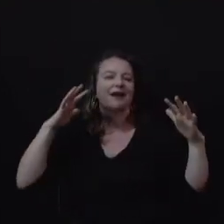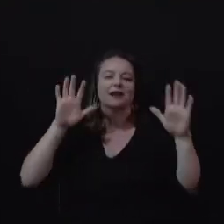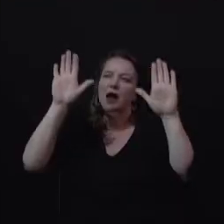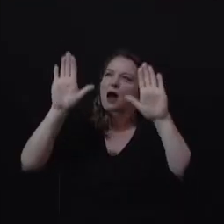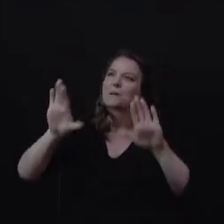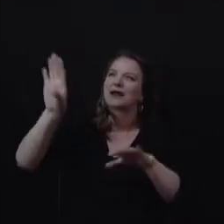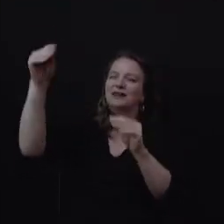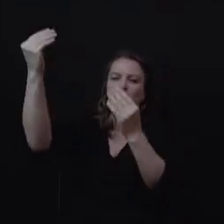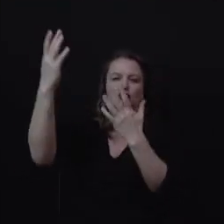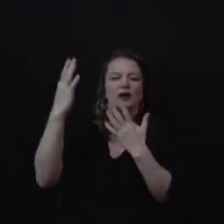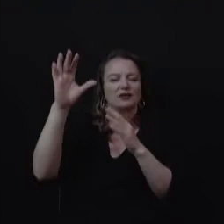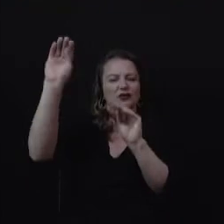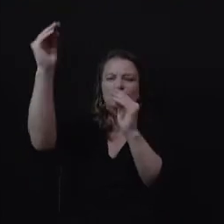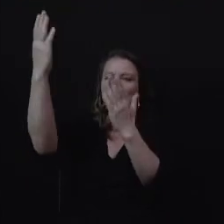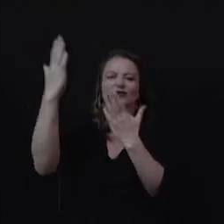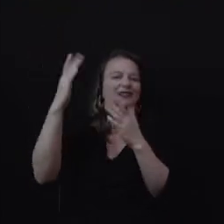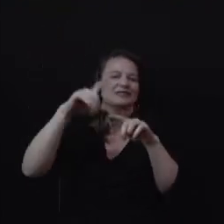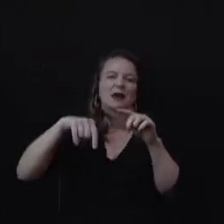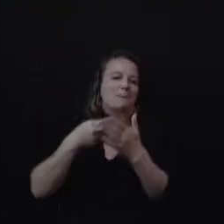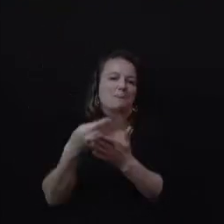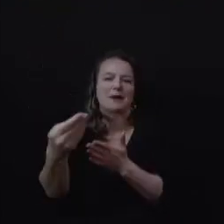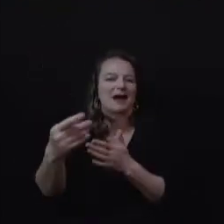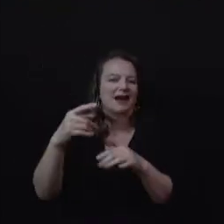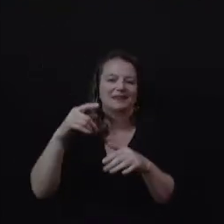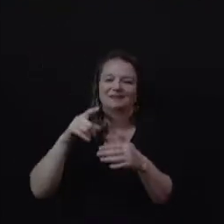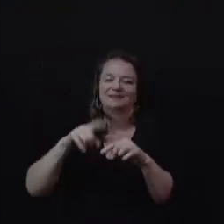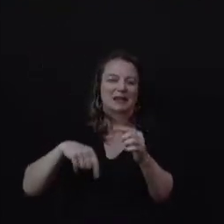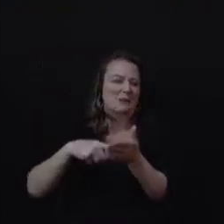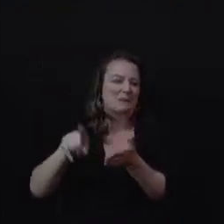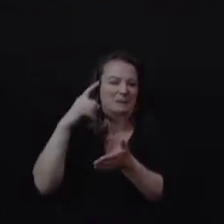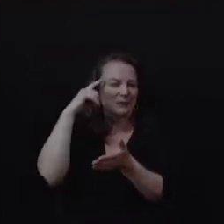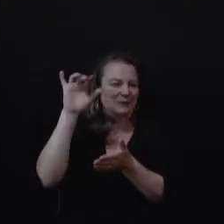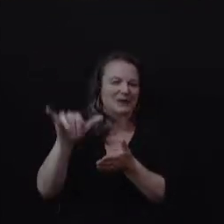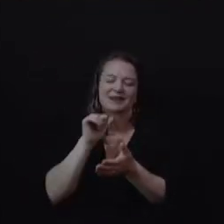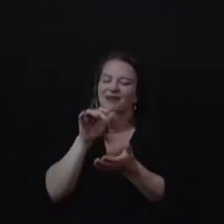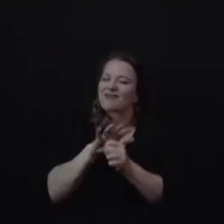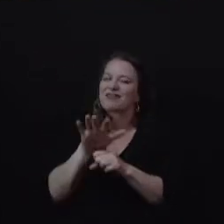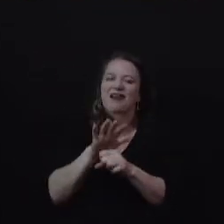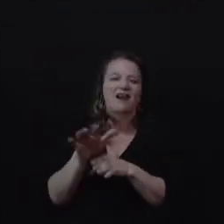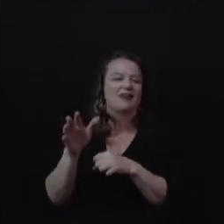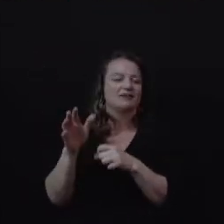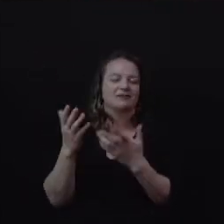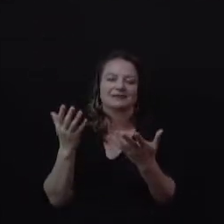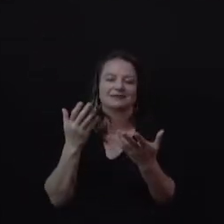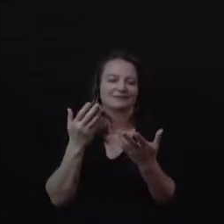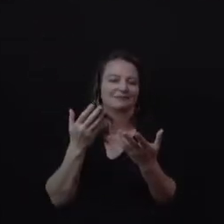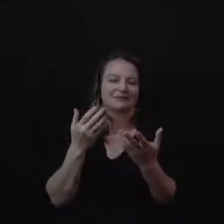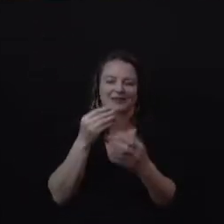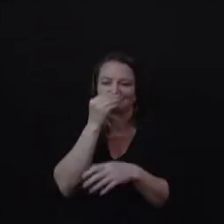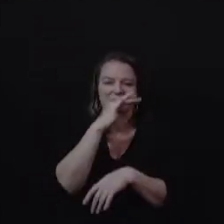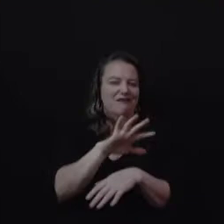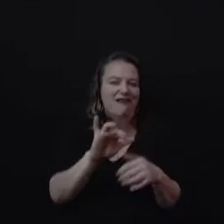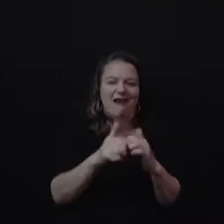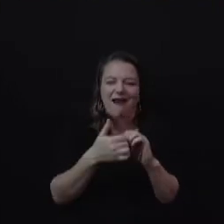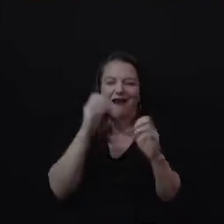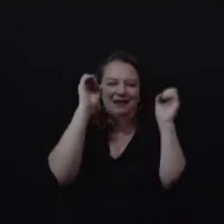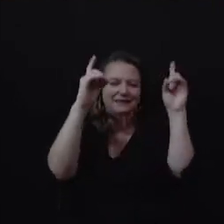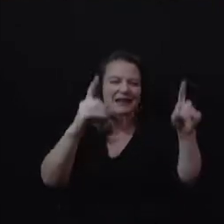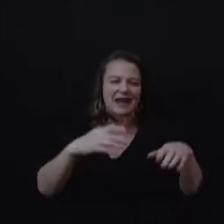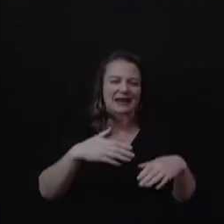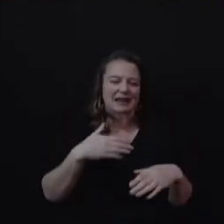grace is something that you can't buy, you can't afford, you don't have enough. I don't care how educated, how well known you